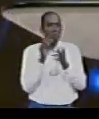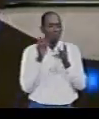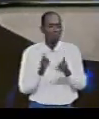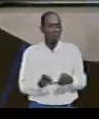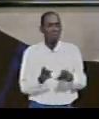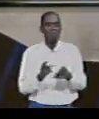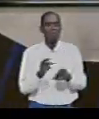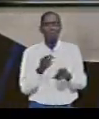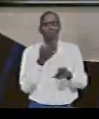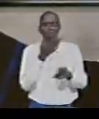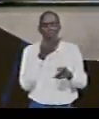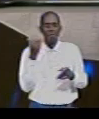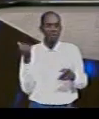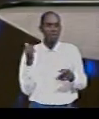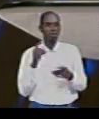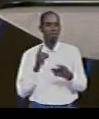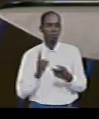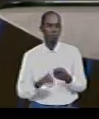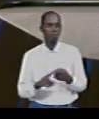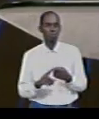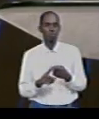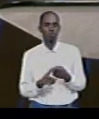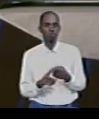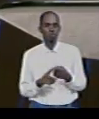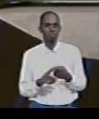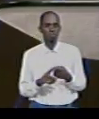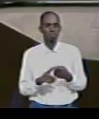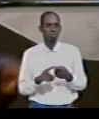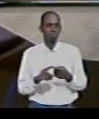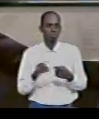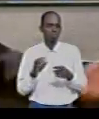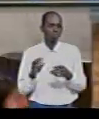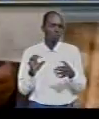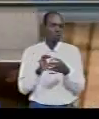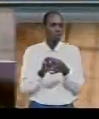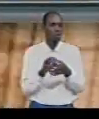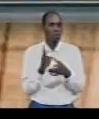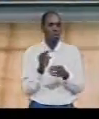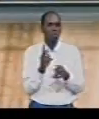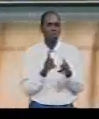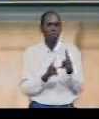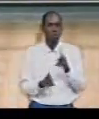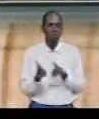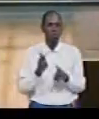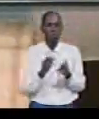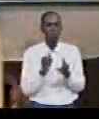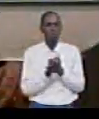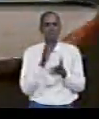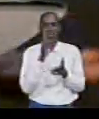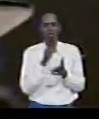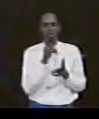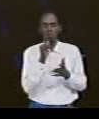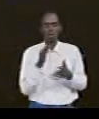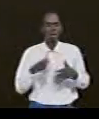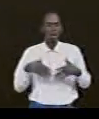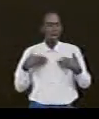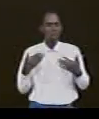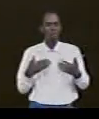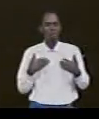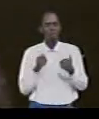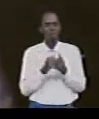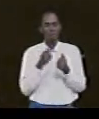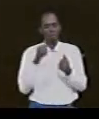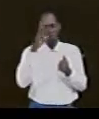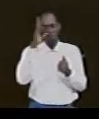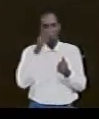respecting the man, then we join the people who are unhappy with the man, and they're saying, oh, is he talking like